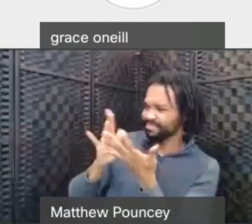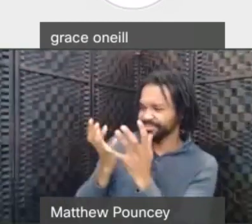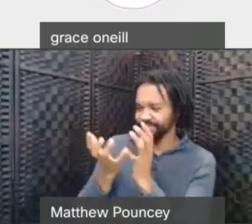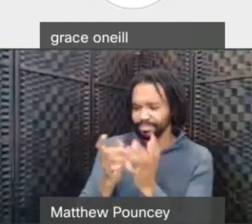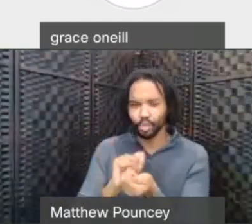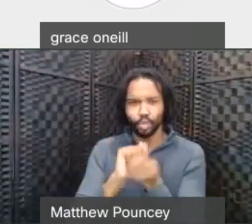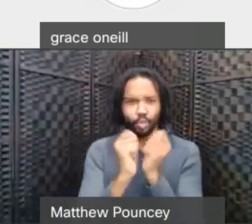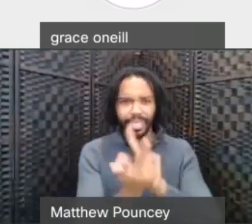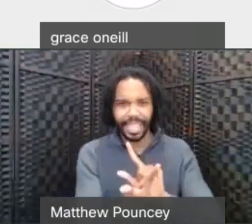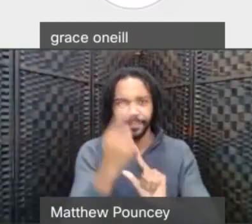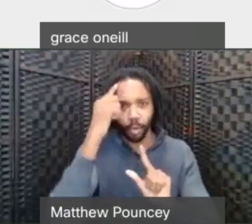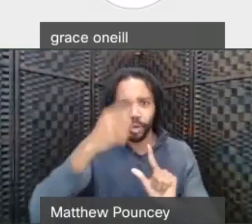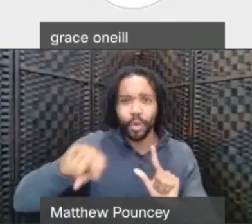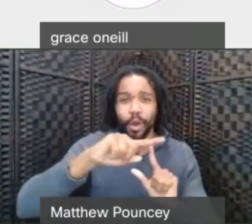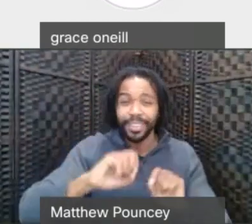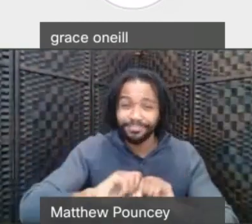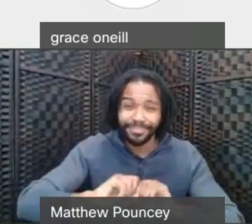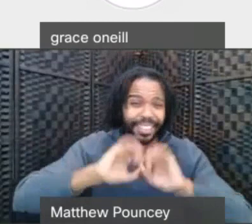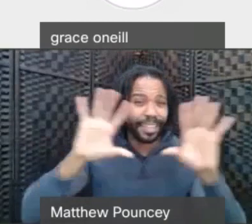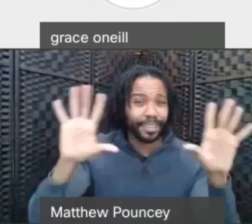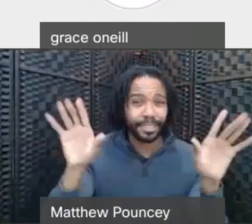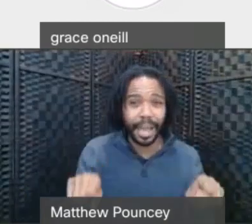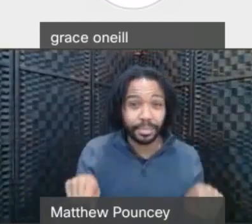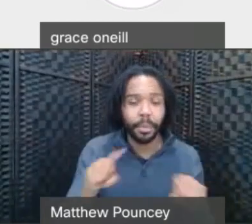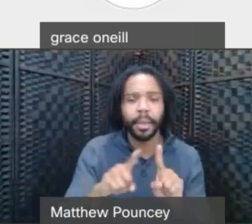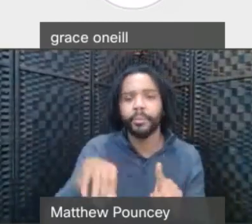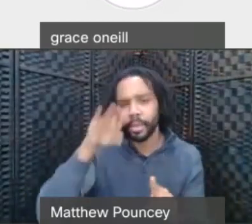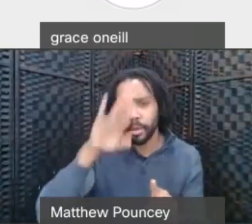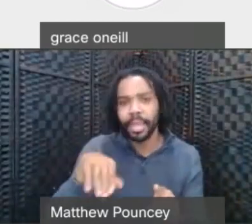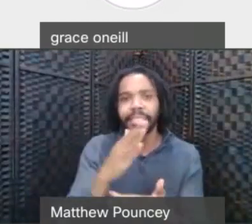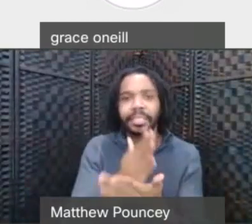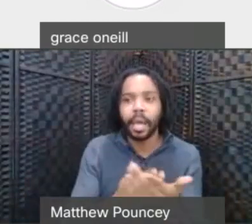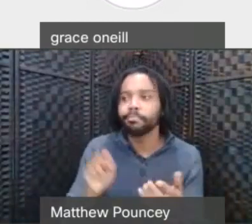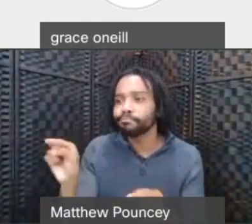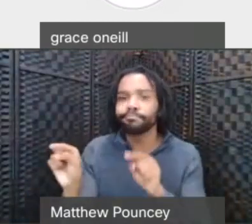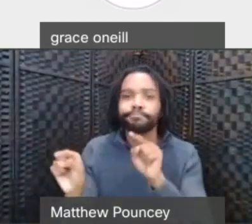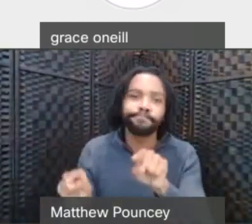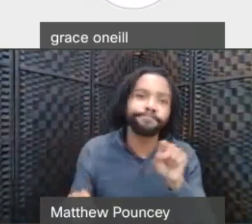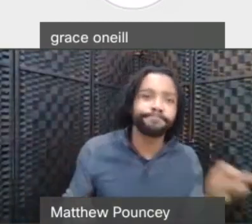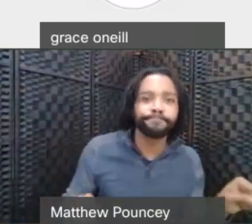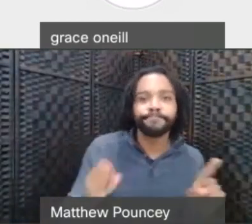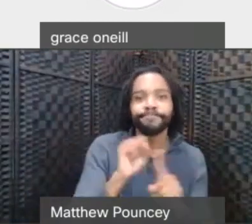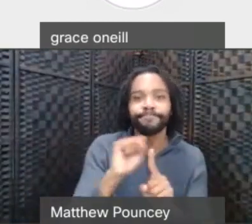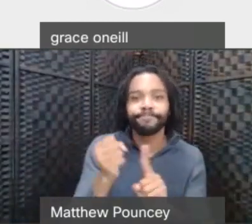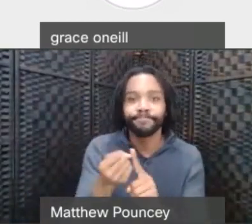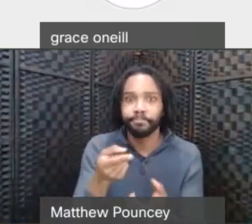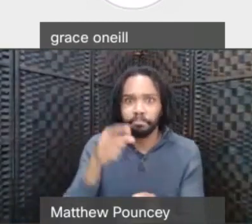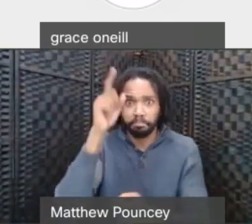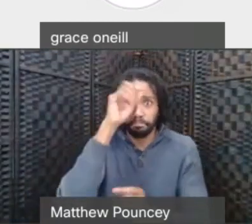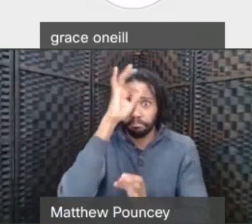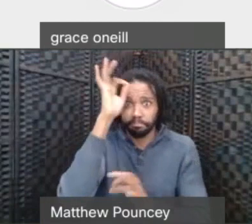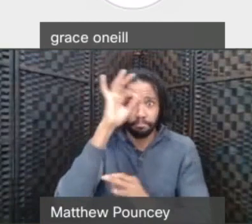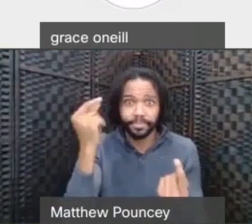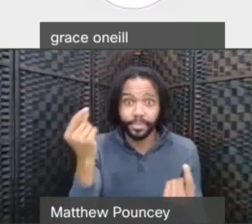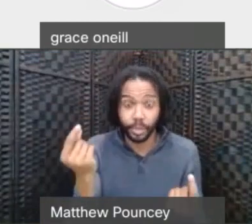format that's as clear as possible, but there are going to be circumstances or situations where you might not know what to do, and so that